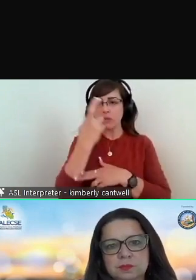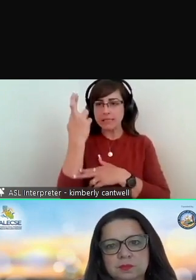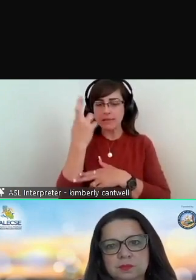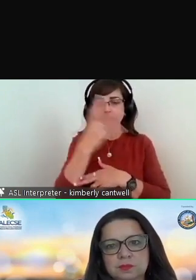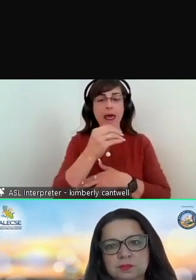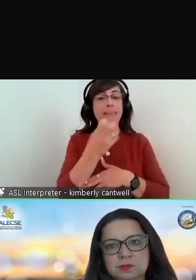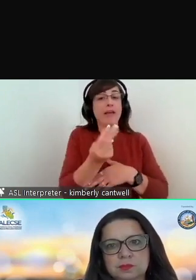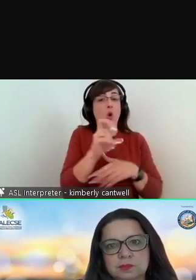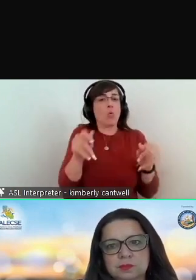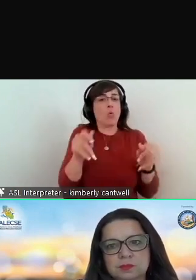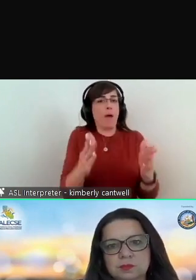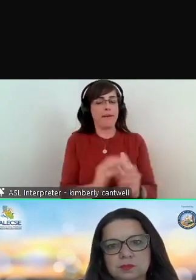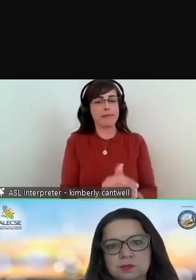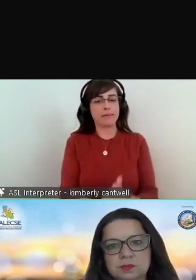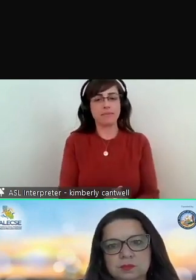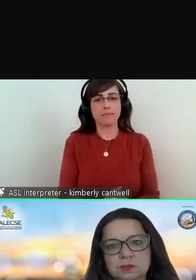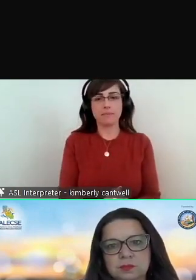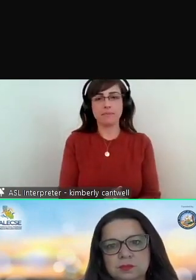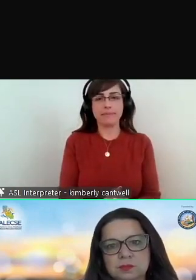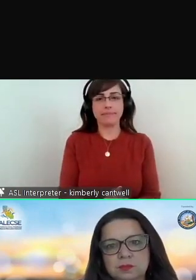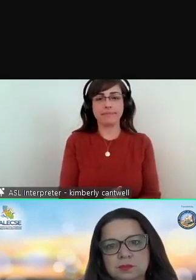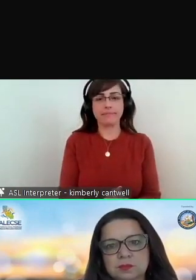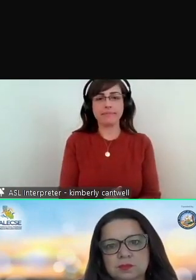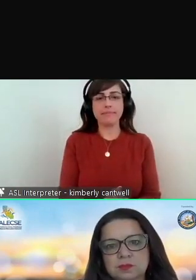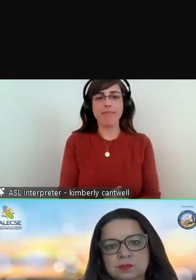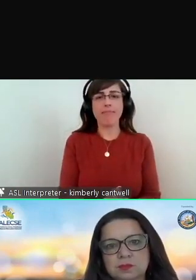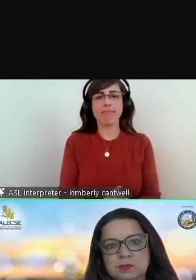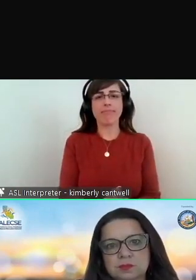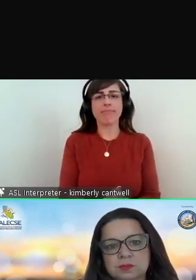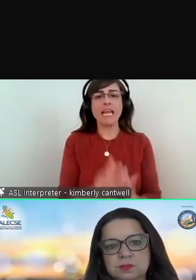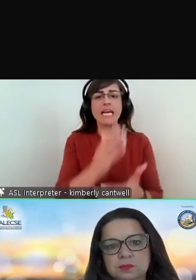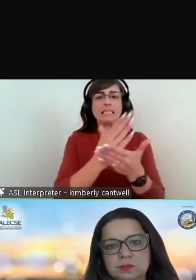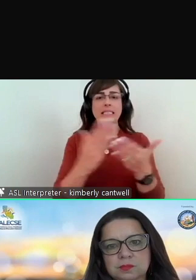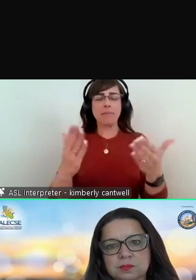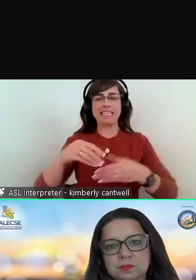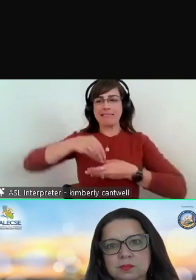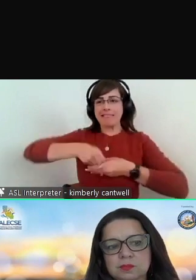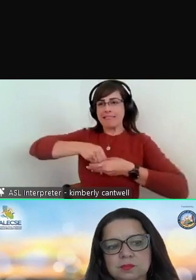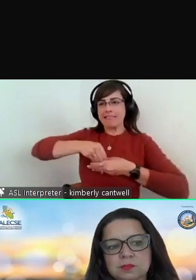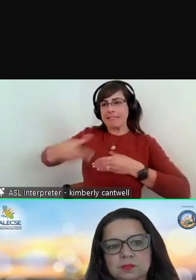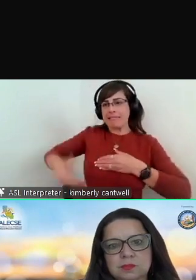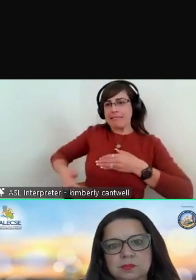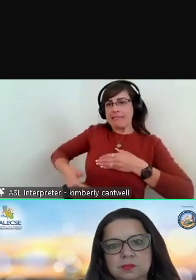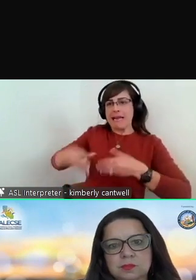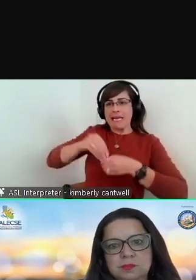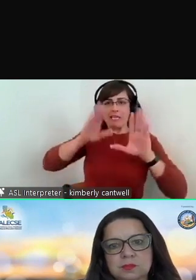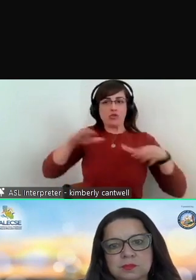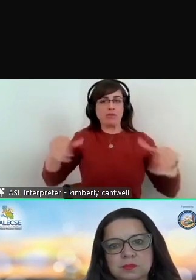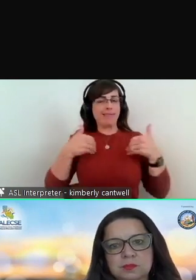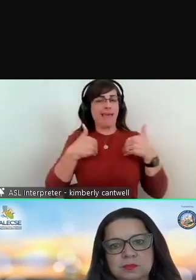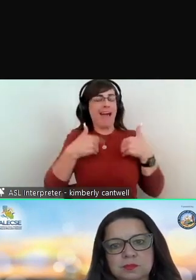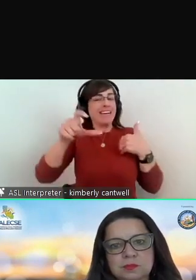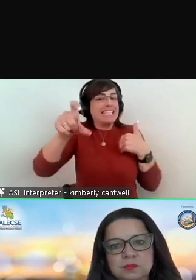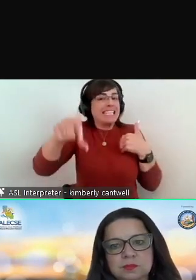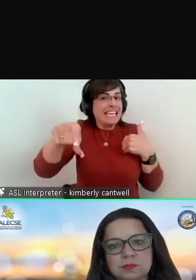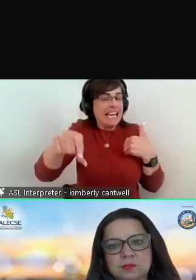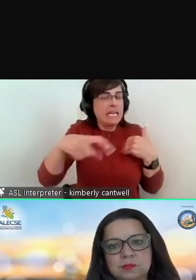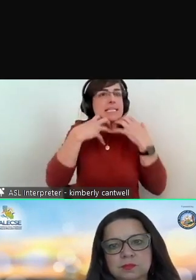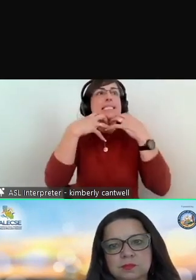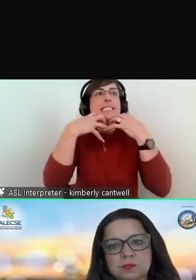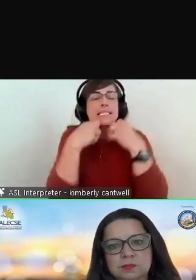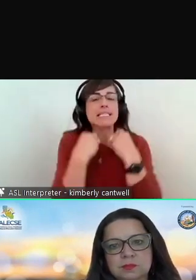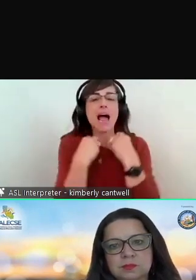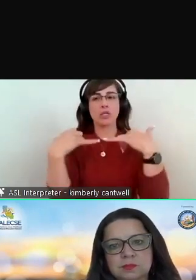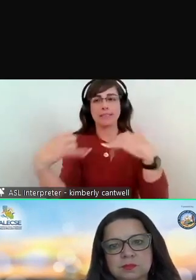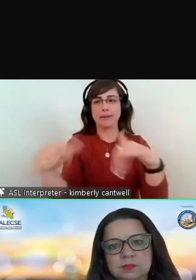in their own way. It's something that's innate in children. They have a need and desire